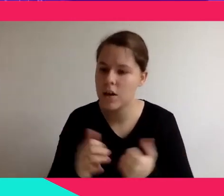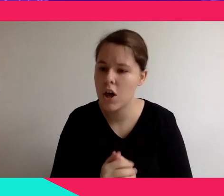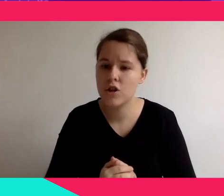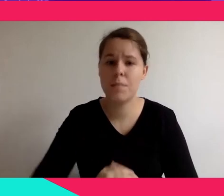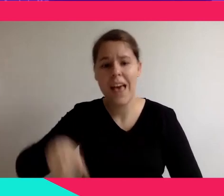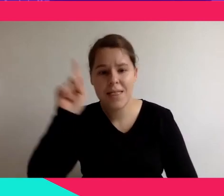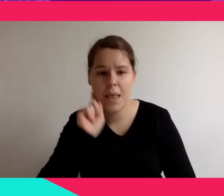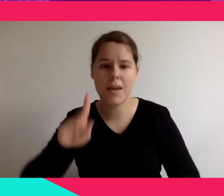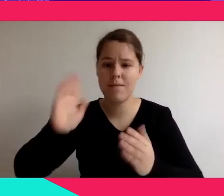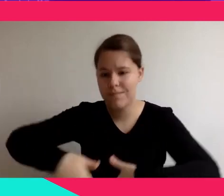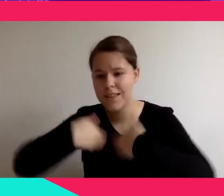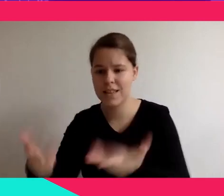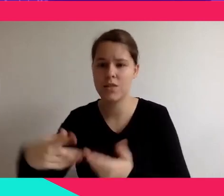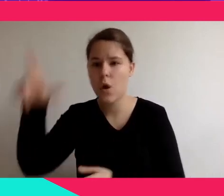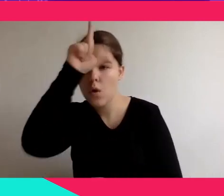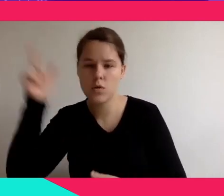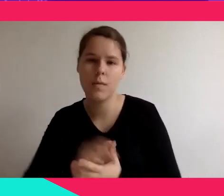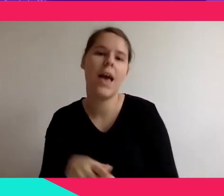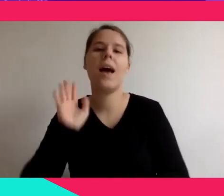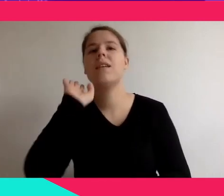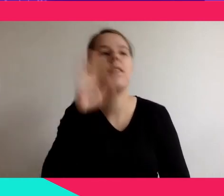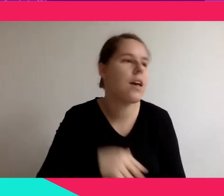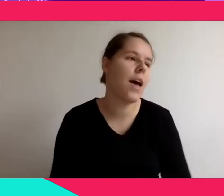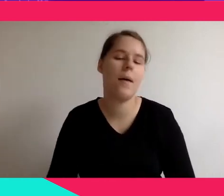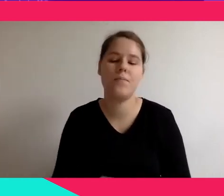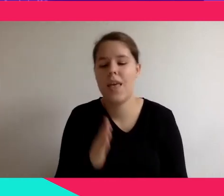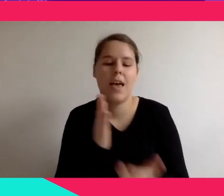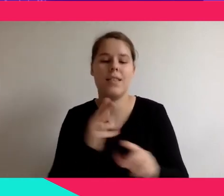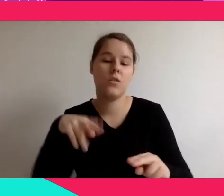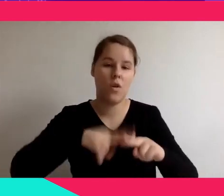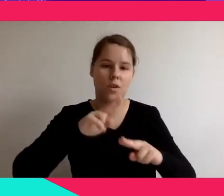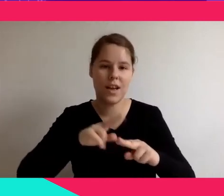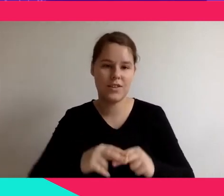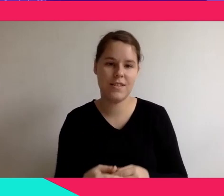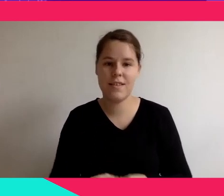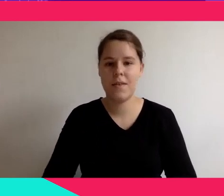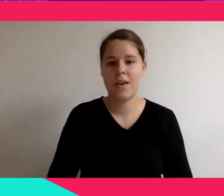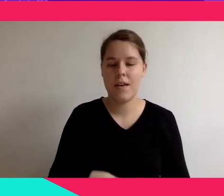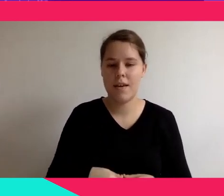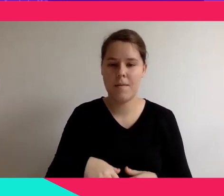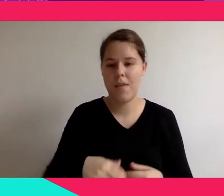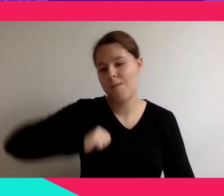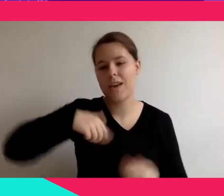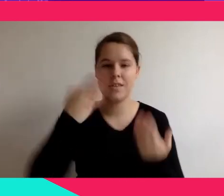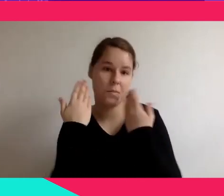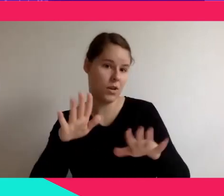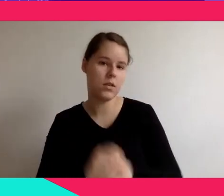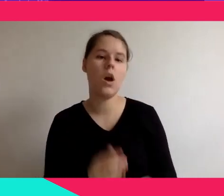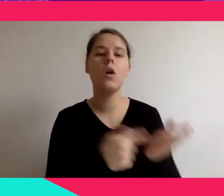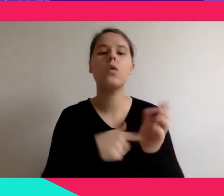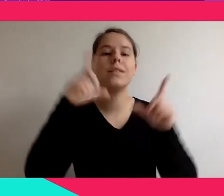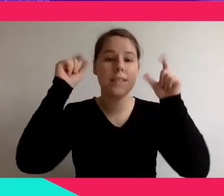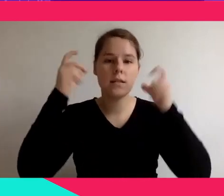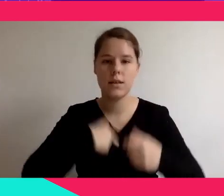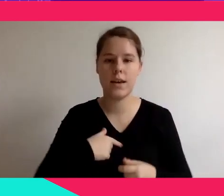big technological hype. This is a picture I took myself during a user test of